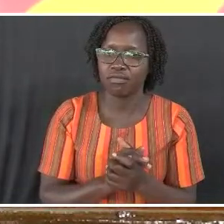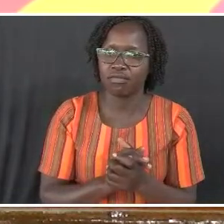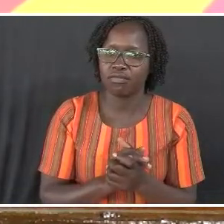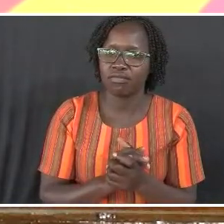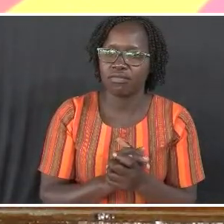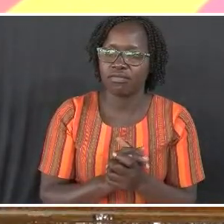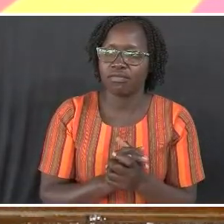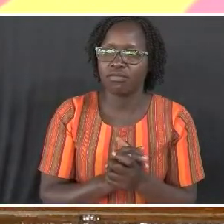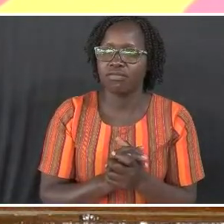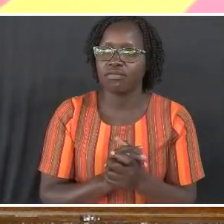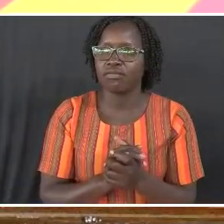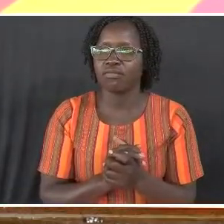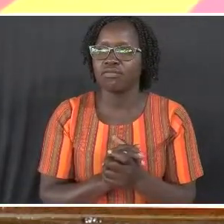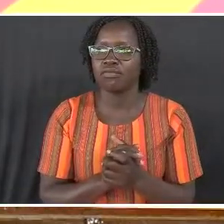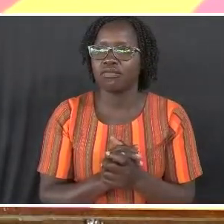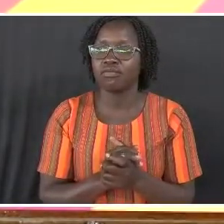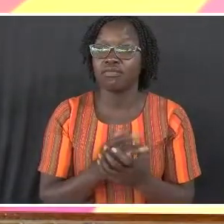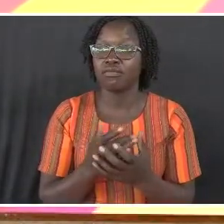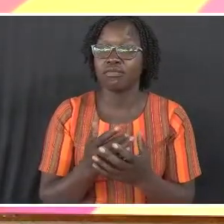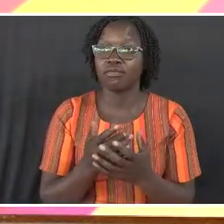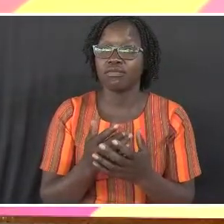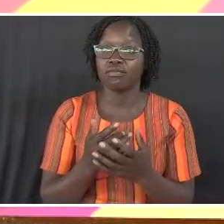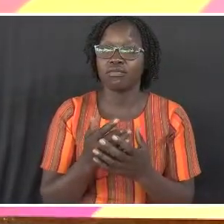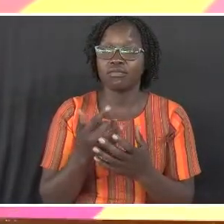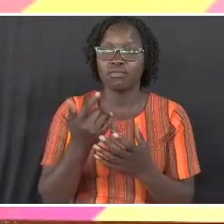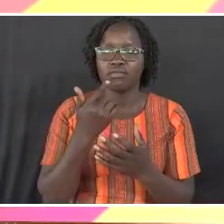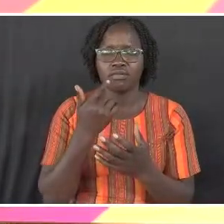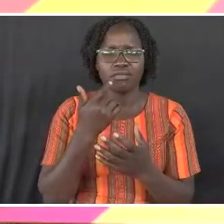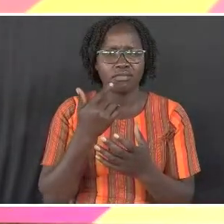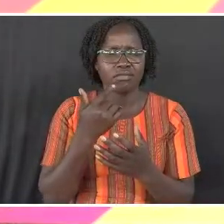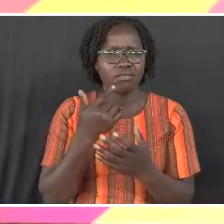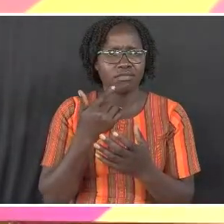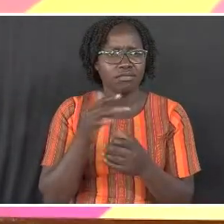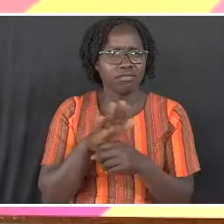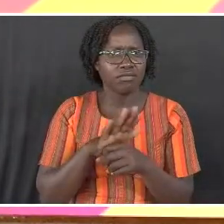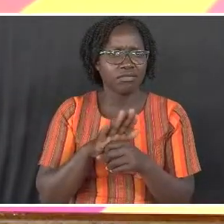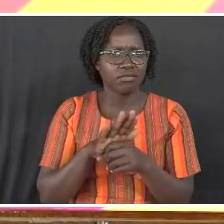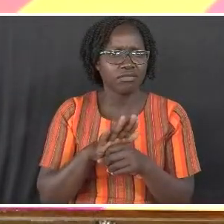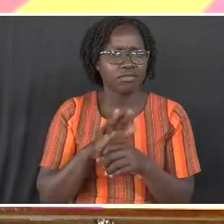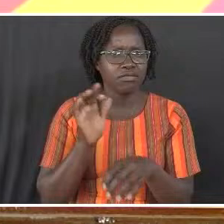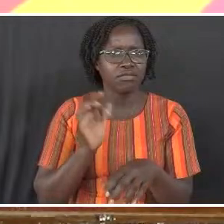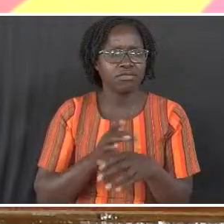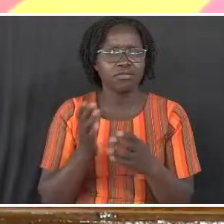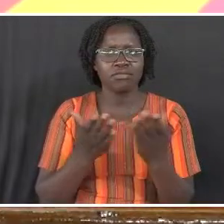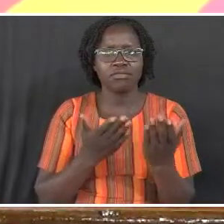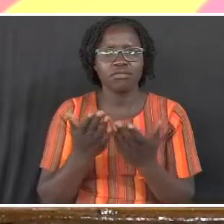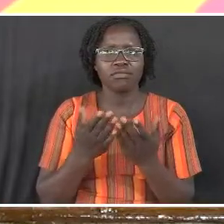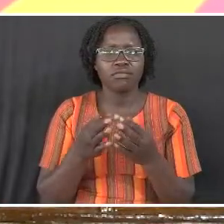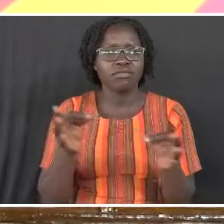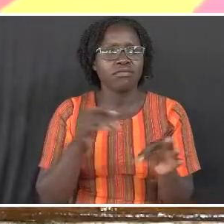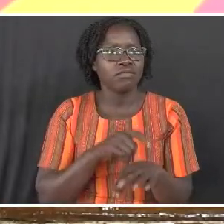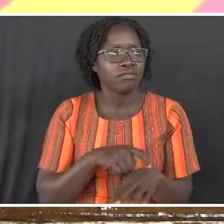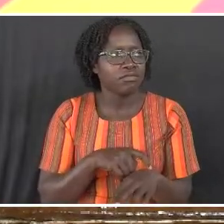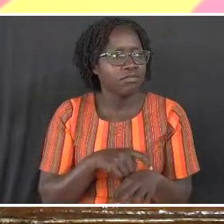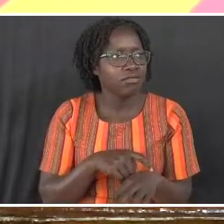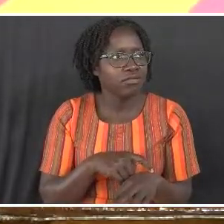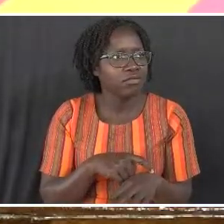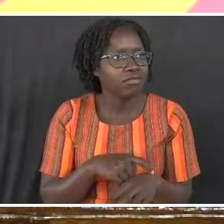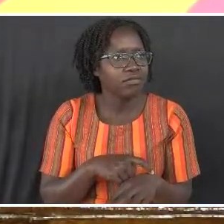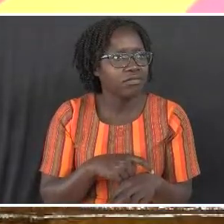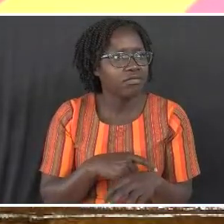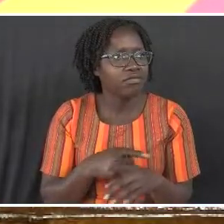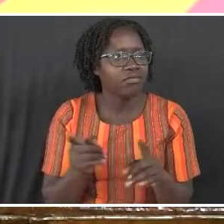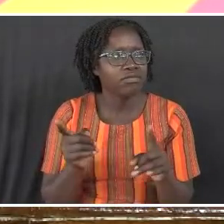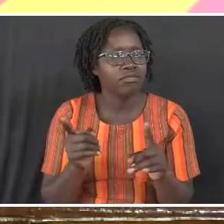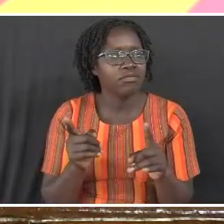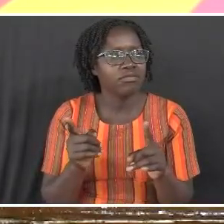fillings are very effective, and they'll serve you. They'll serve you for the longest time. For some,